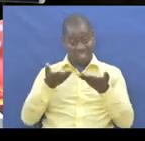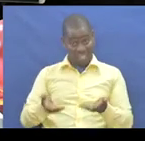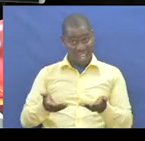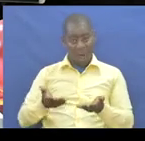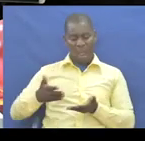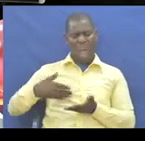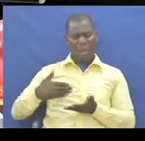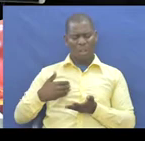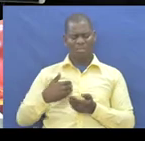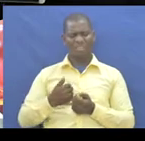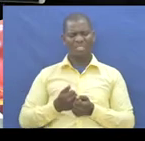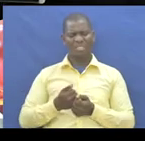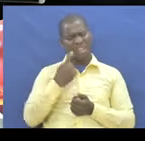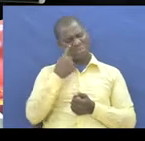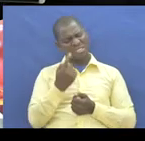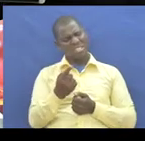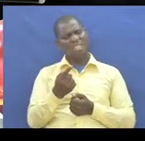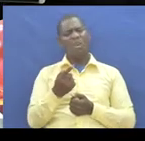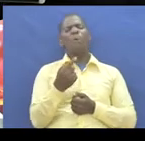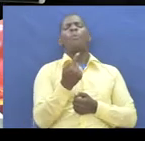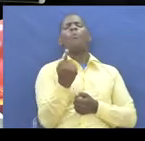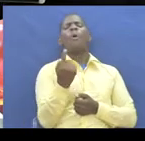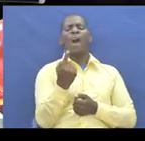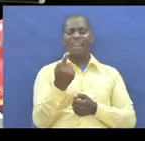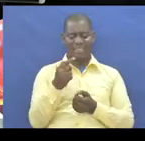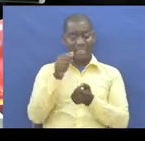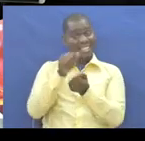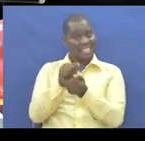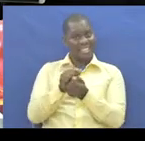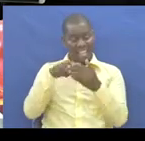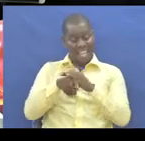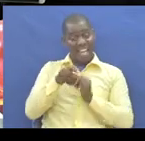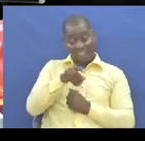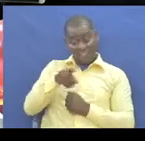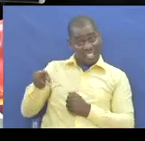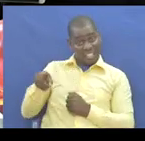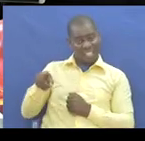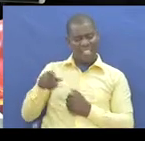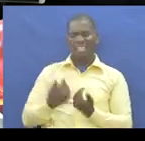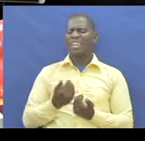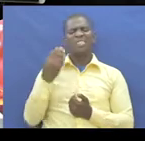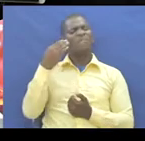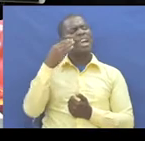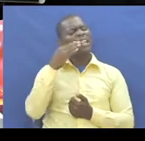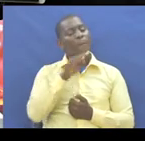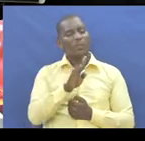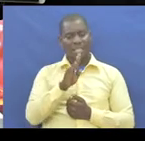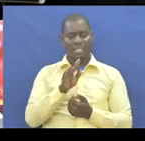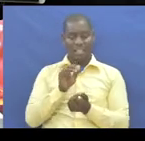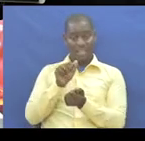very important to our life. So after looking here now, we let us see one aspect in